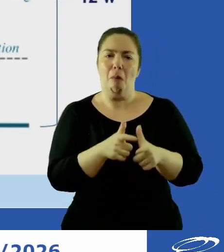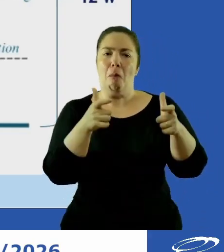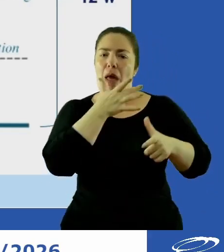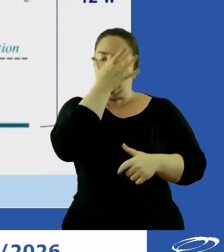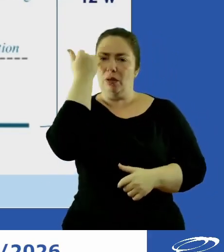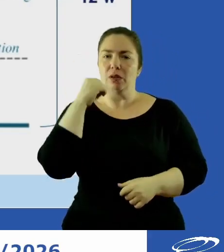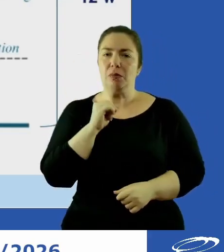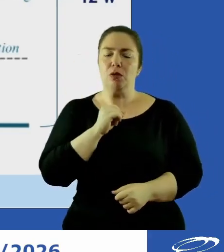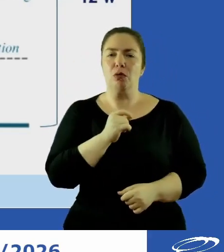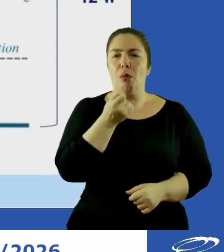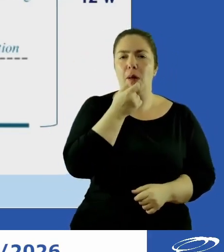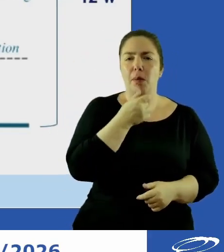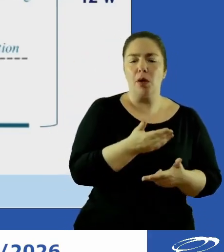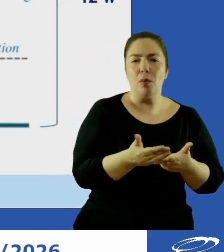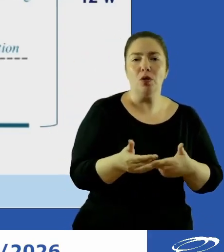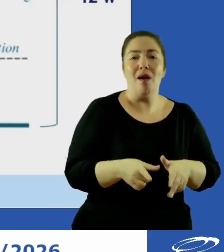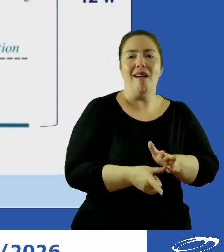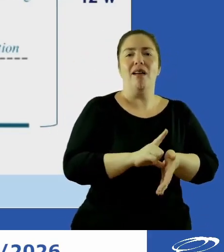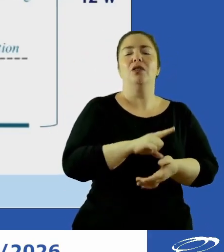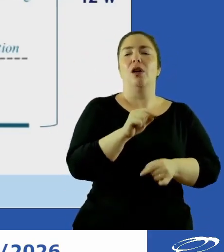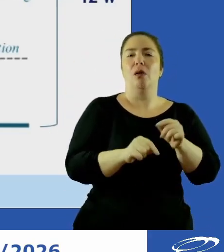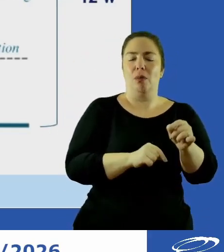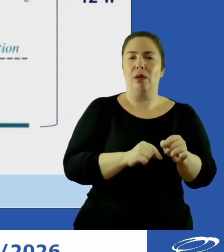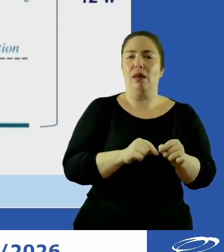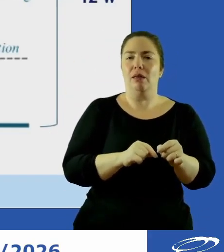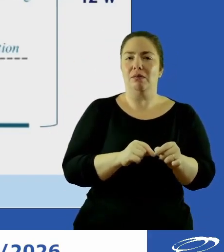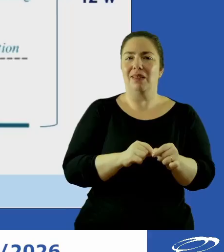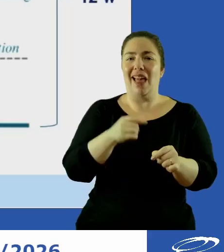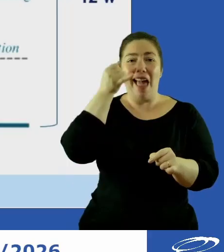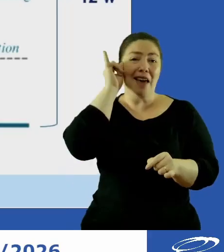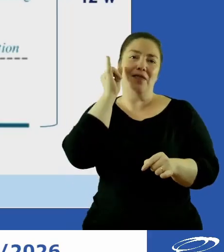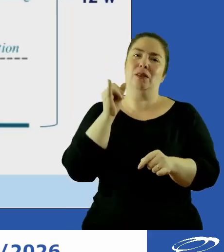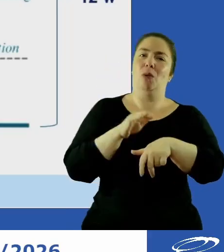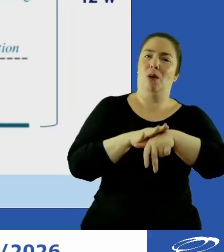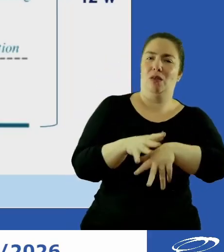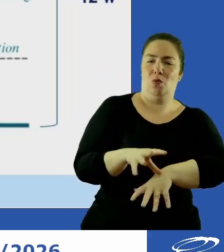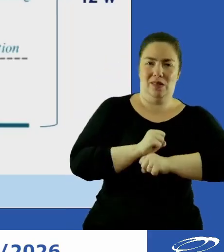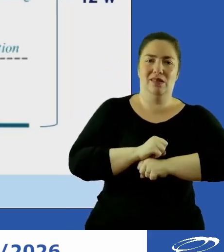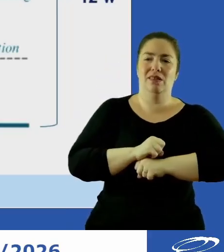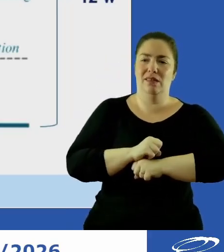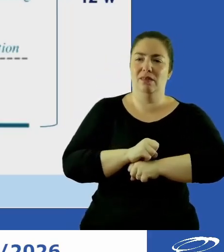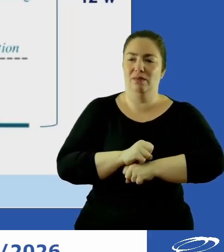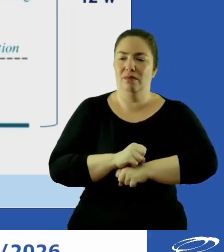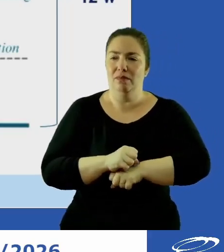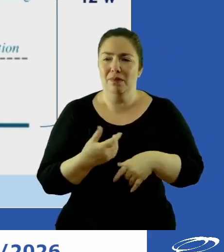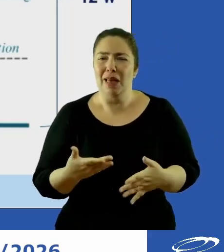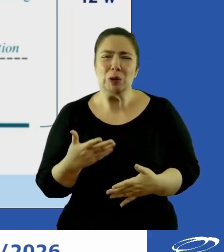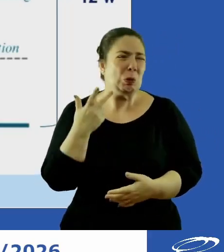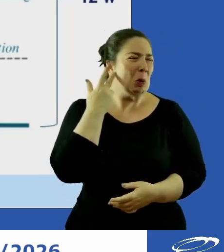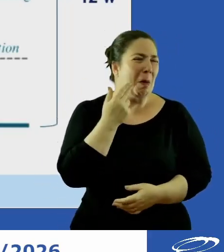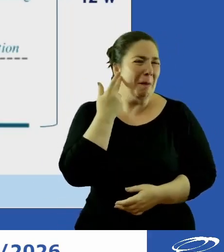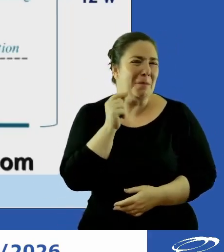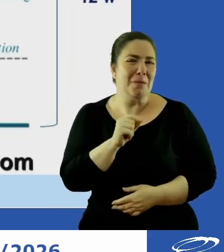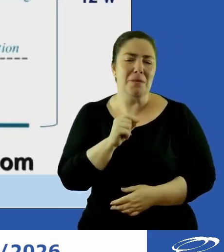milligrams in order to treat the patients for a total of 3 months. That is what, in general, we need for a